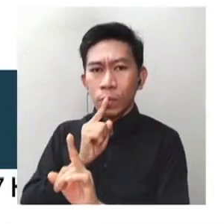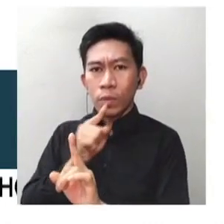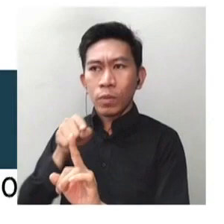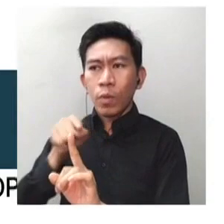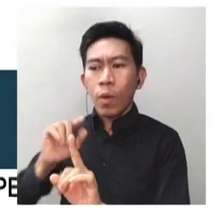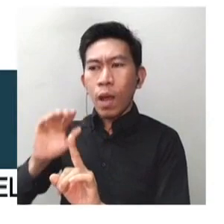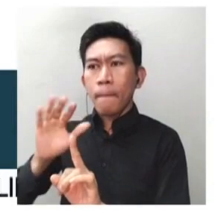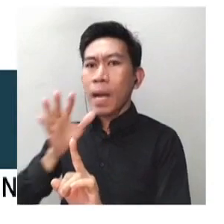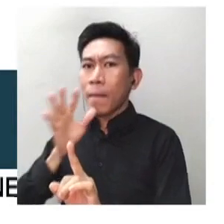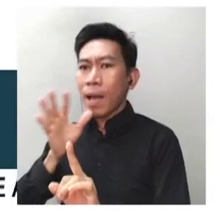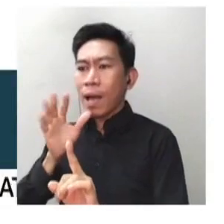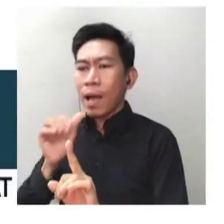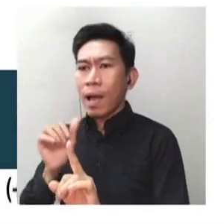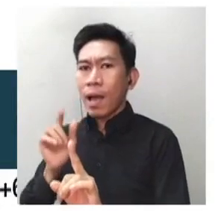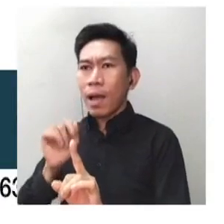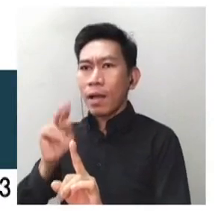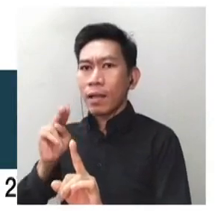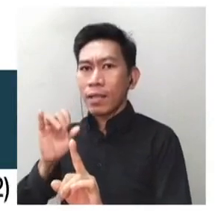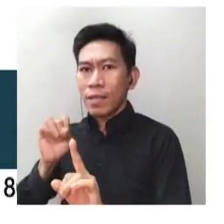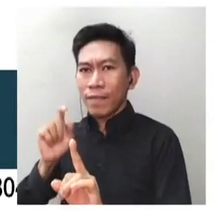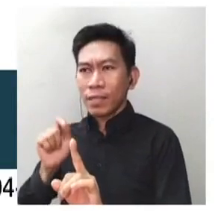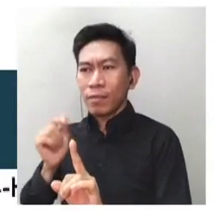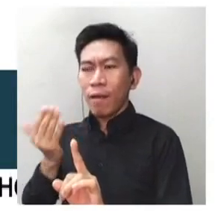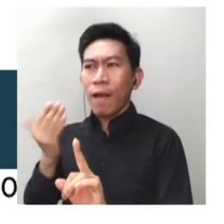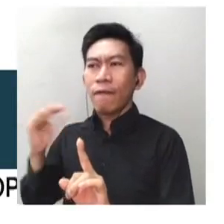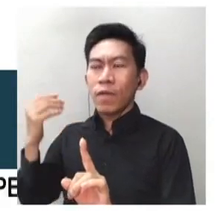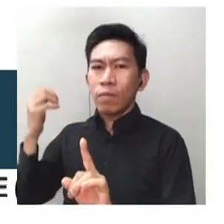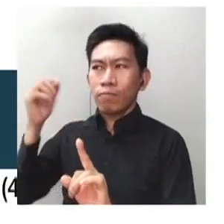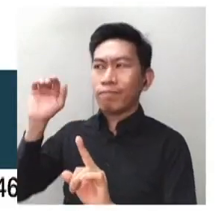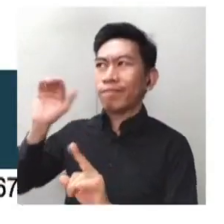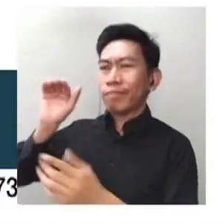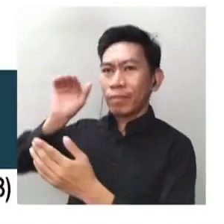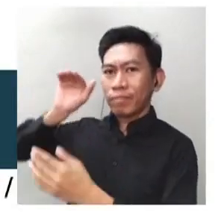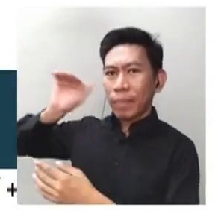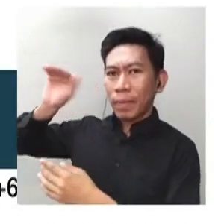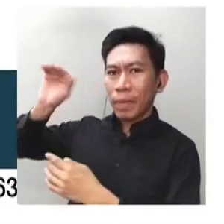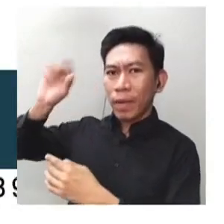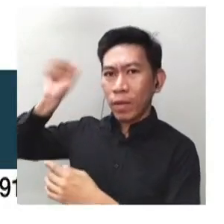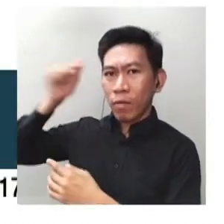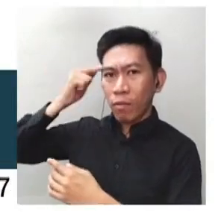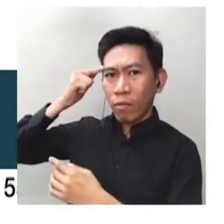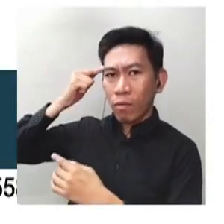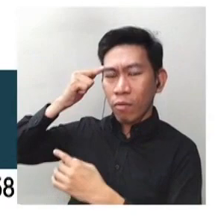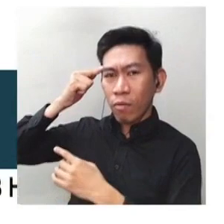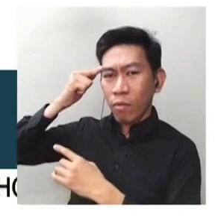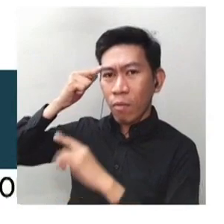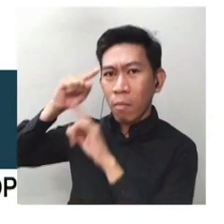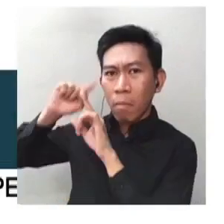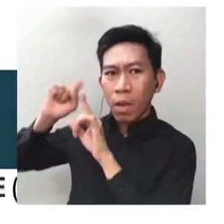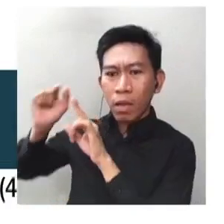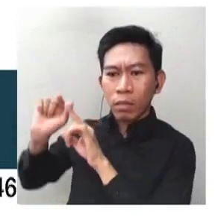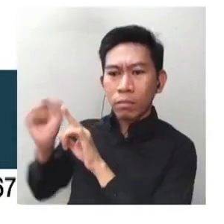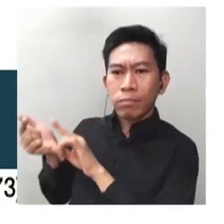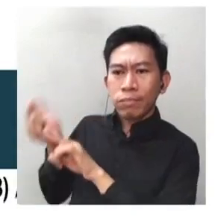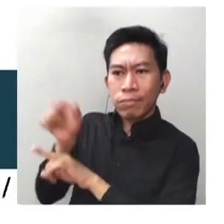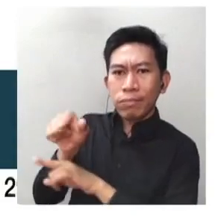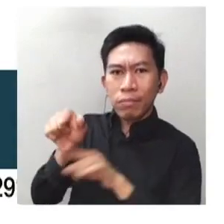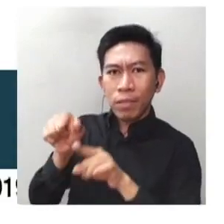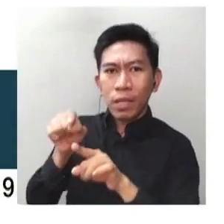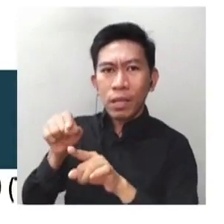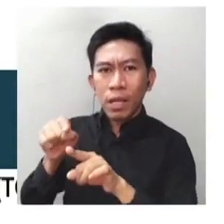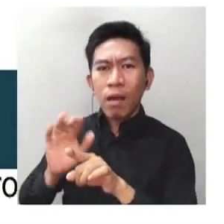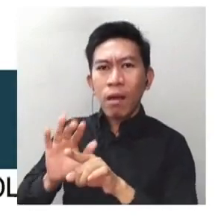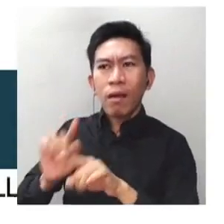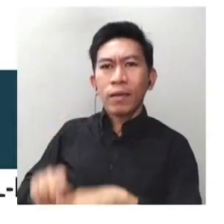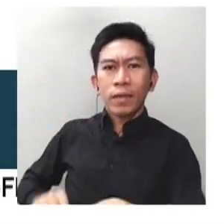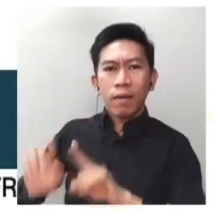Like, activists eat this for breakfast every single day, but it shouldn't be the case. That's what he's trying to prove here. Go ahead.